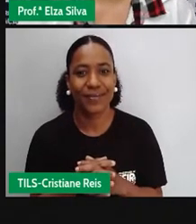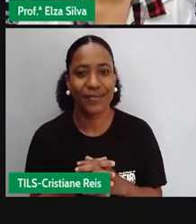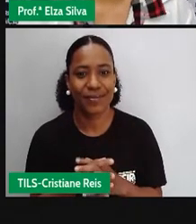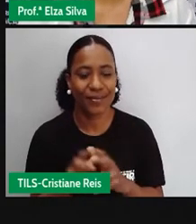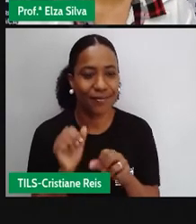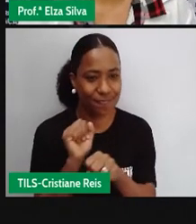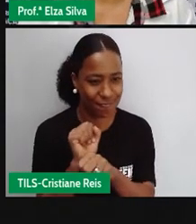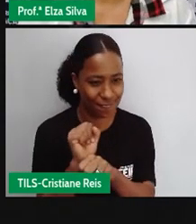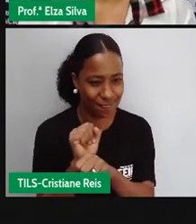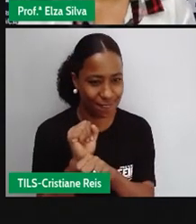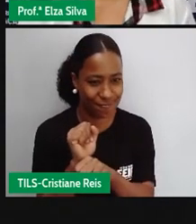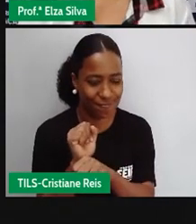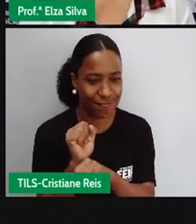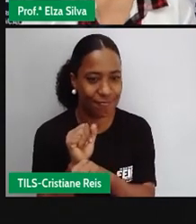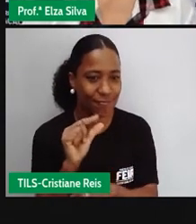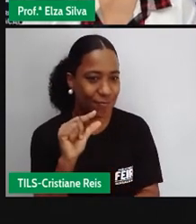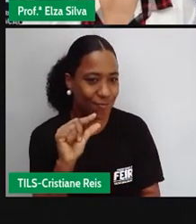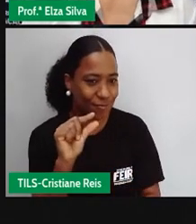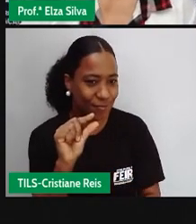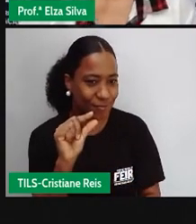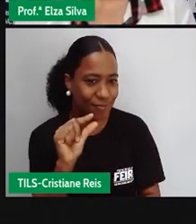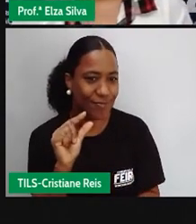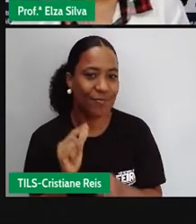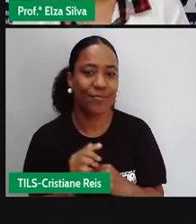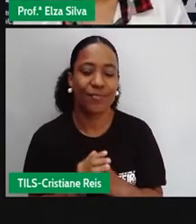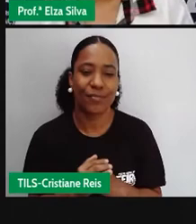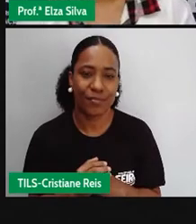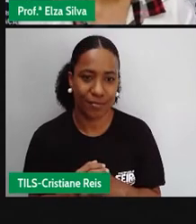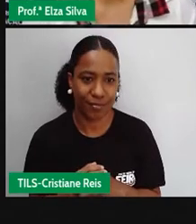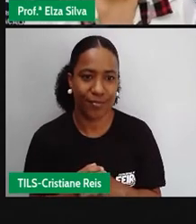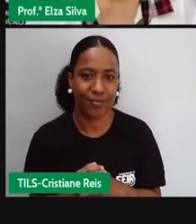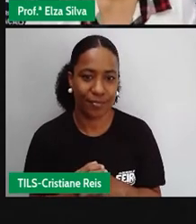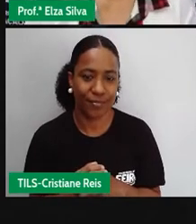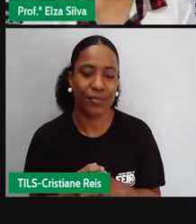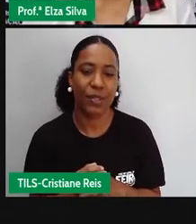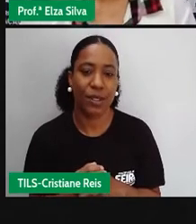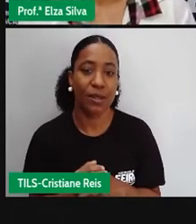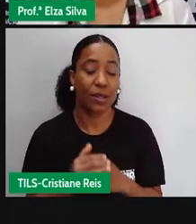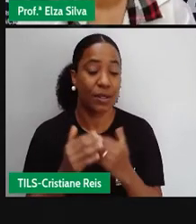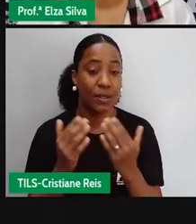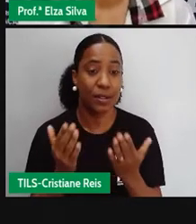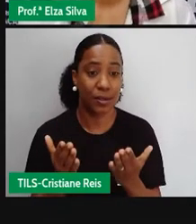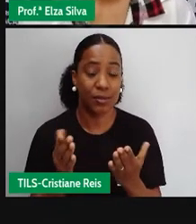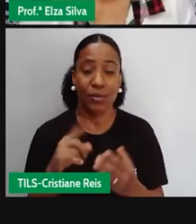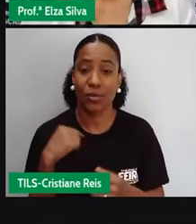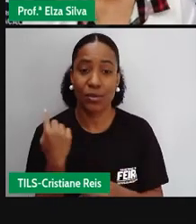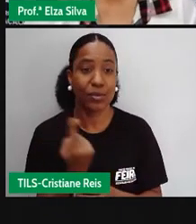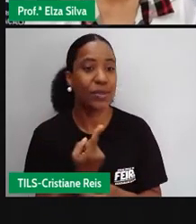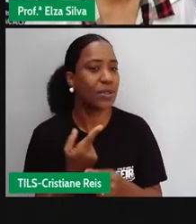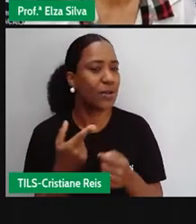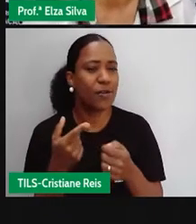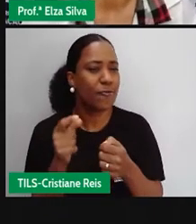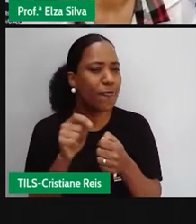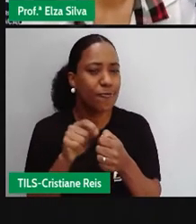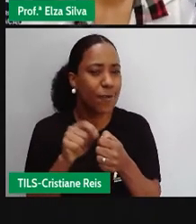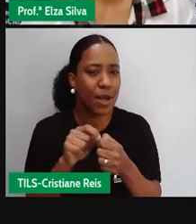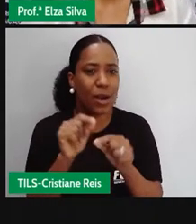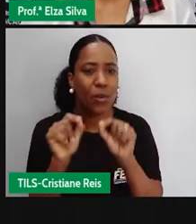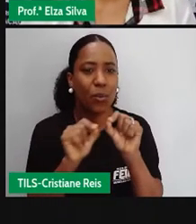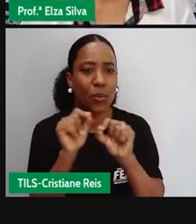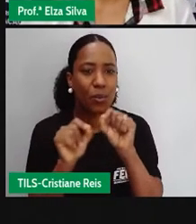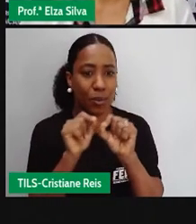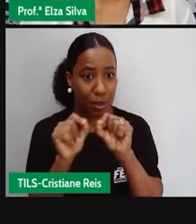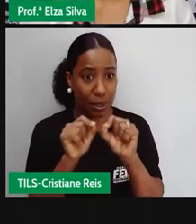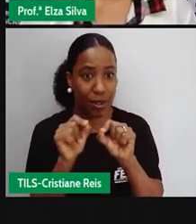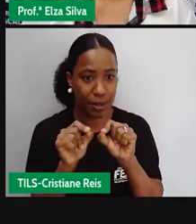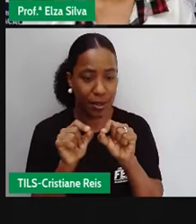just a moment, please. Só um minutinho. Bom, então, o que é que nós vamos fazer? Essas famílias,